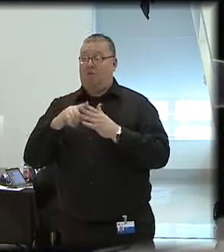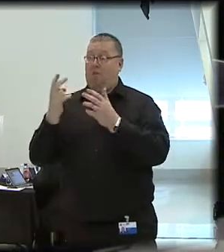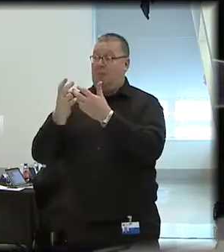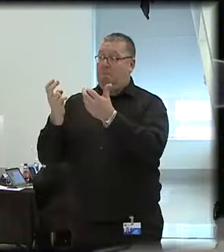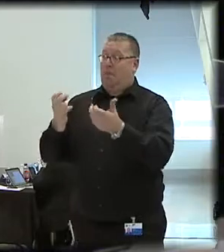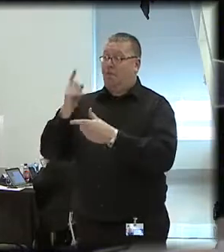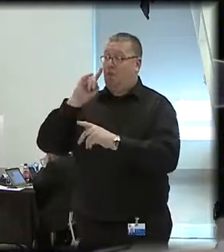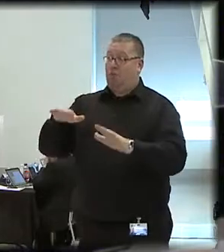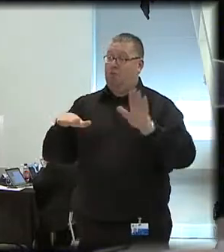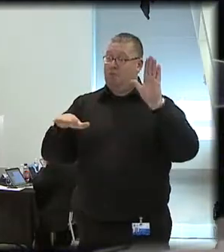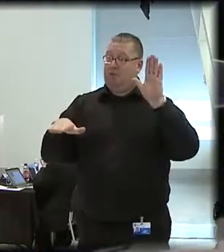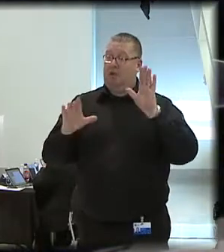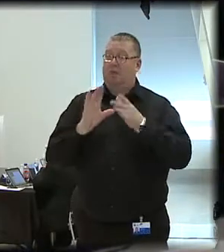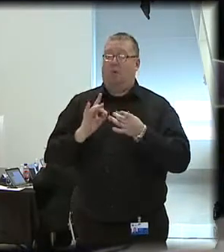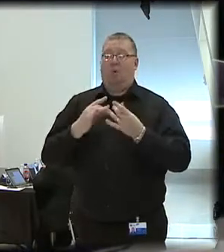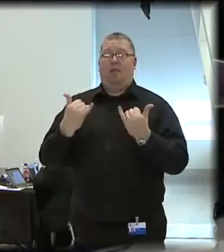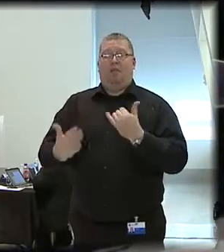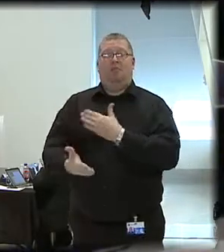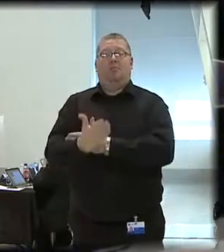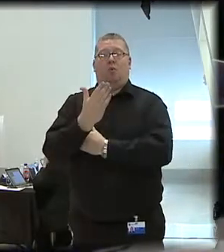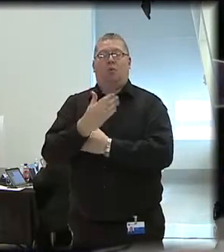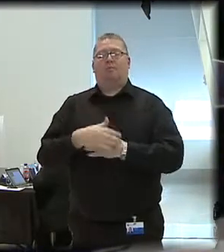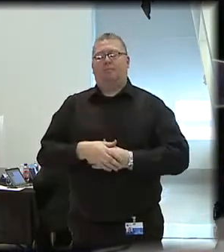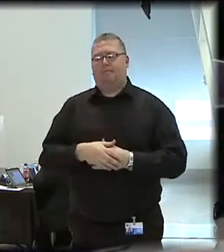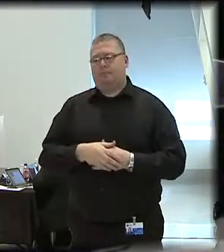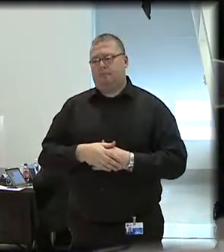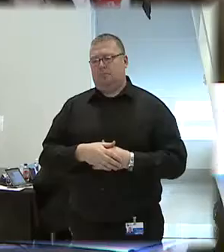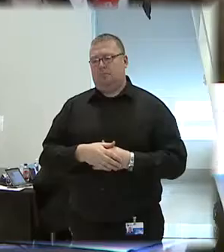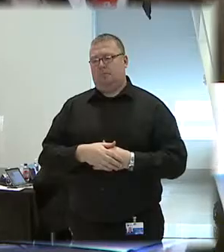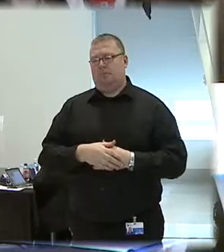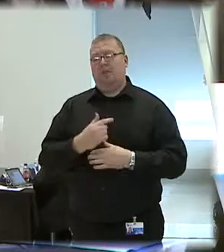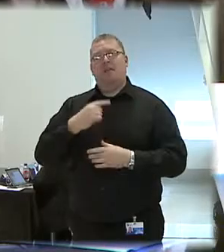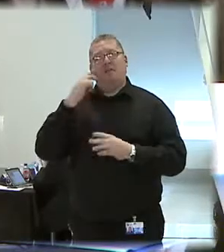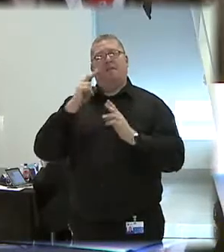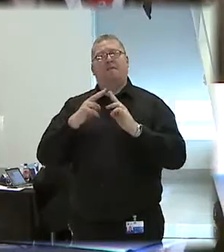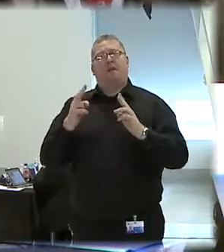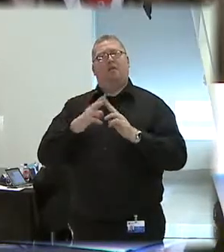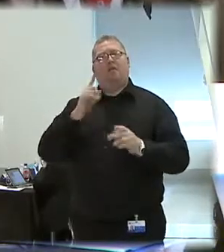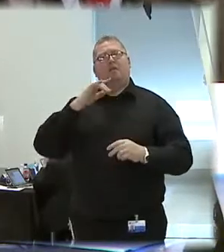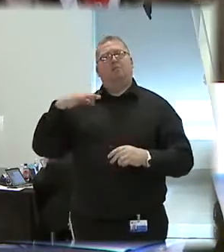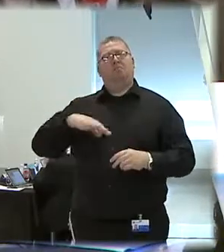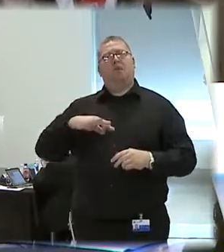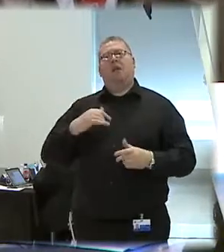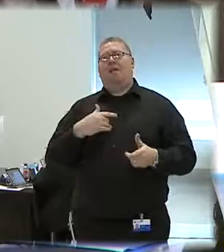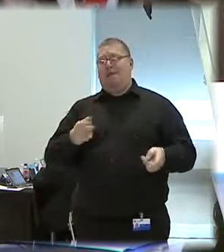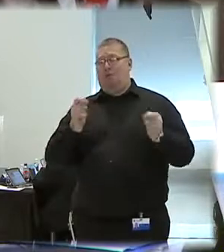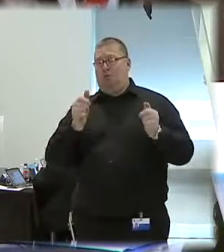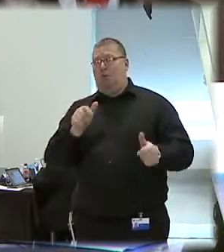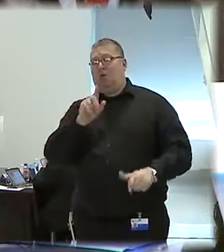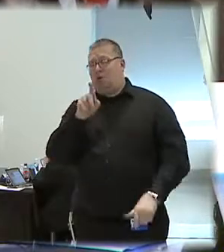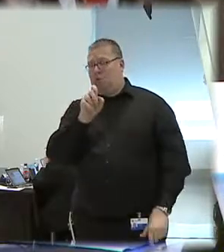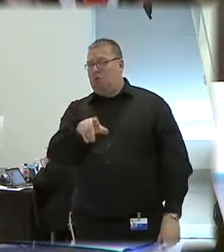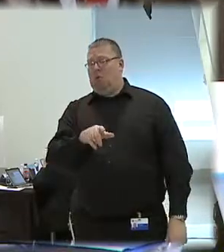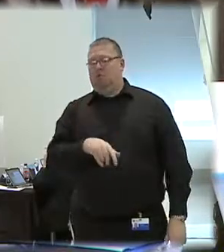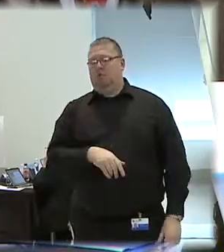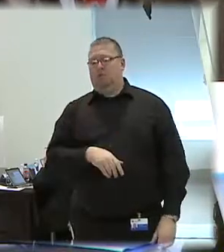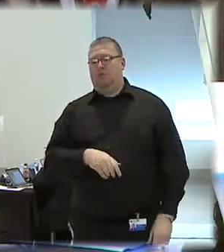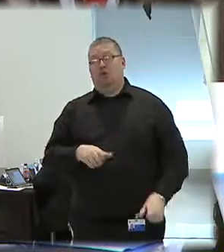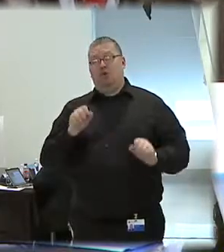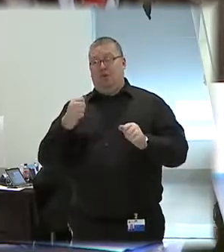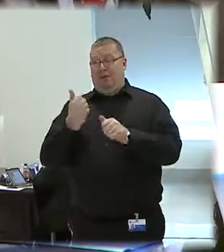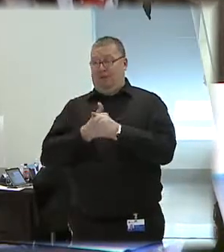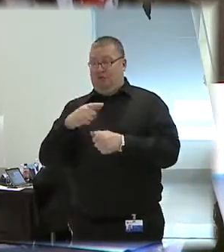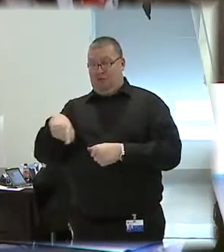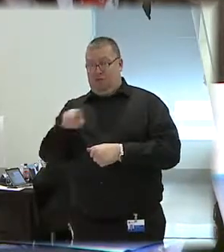your testimony this morning. I think it's very, very helpful. I have a real quick question, which is that could each of